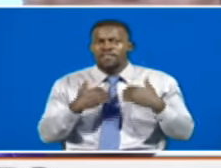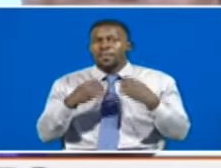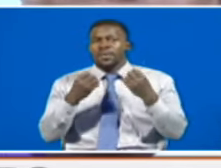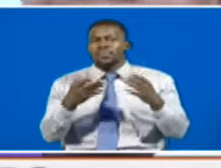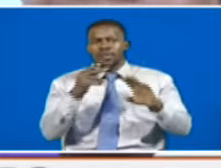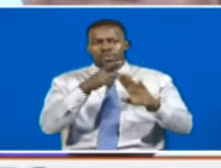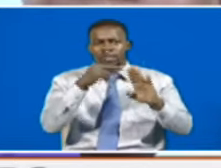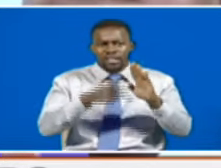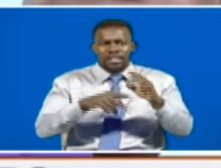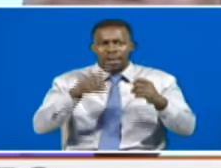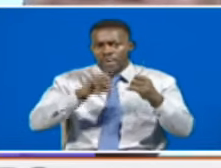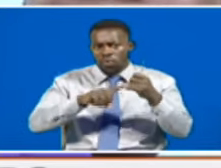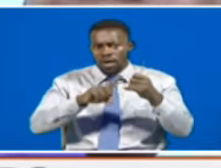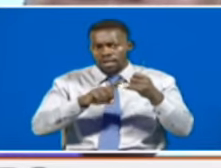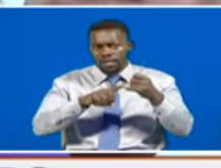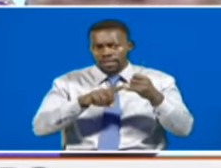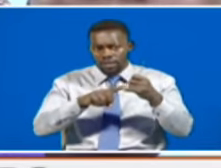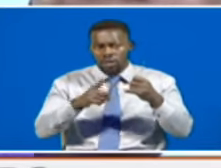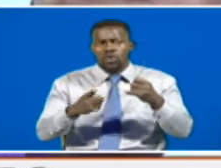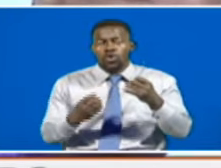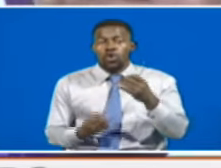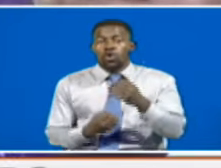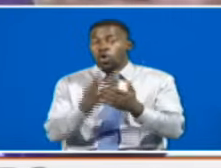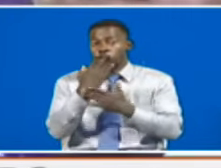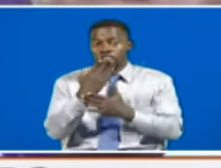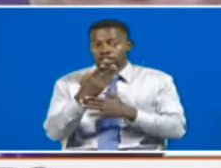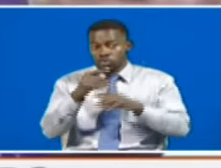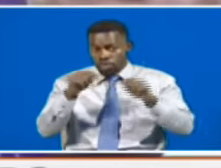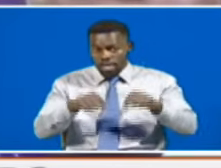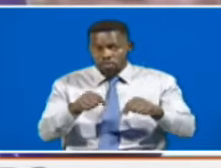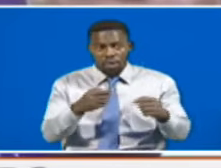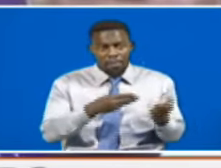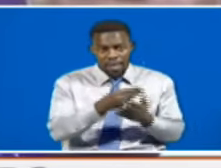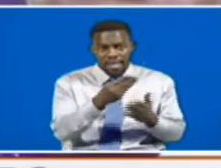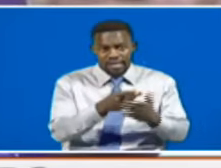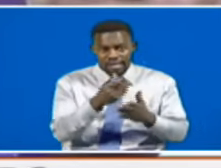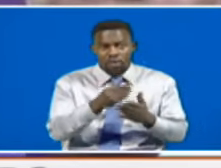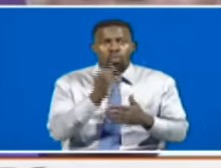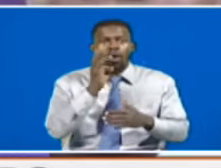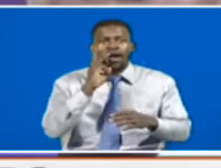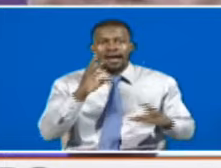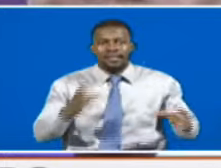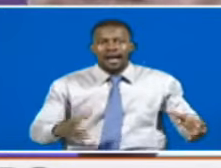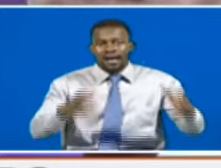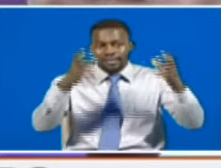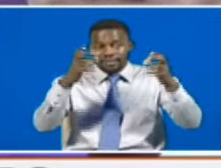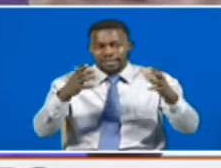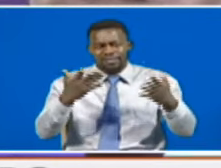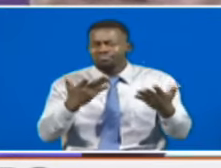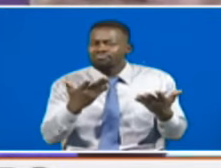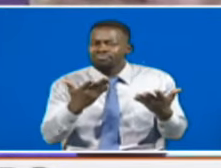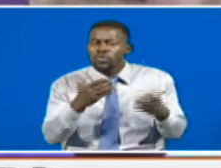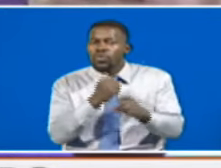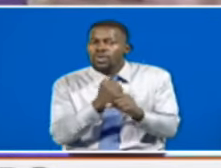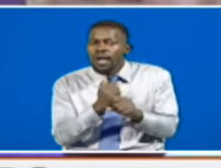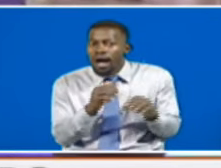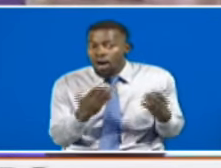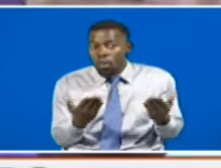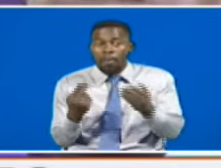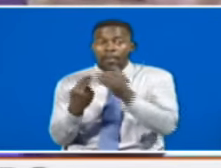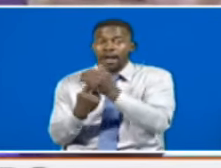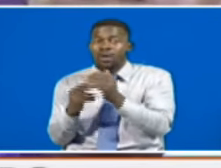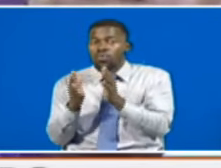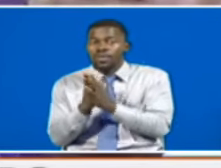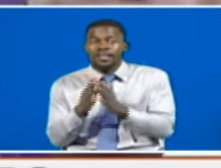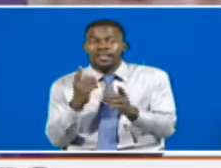one which we have launched here today for buying tanks, whereby KEWOTA has partnered with Containers